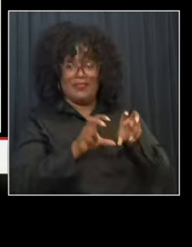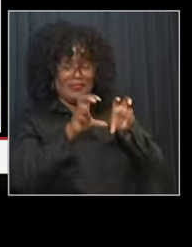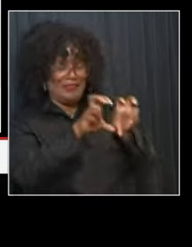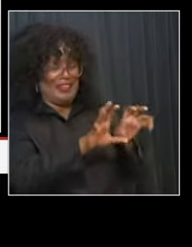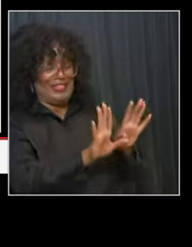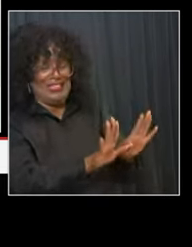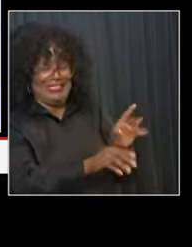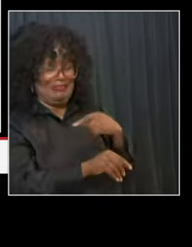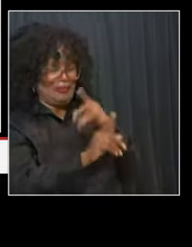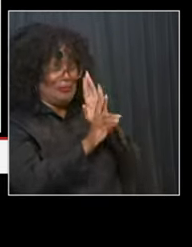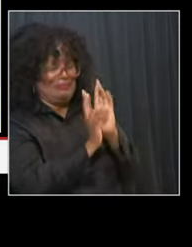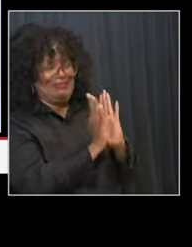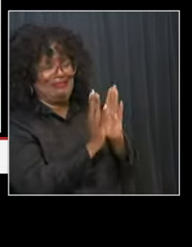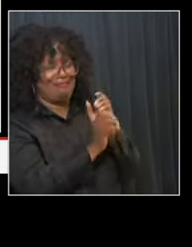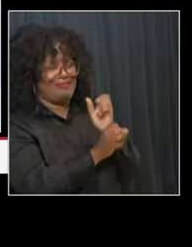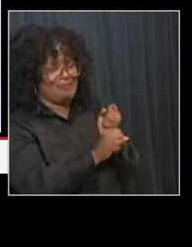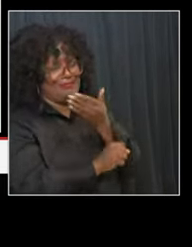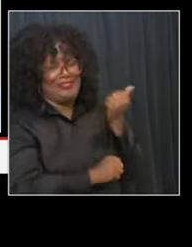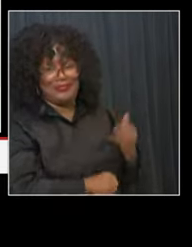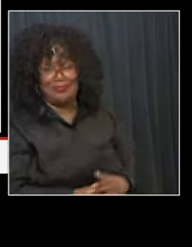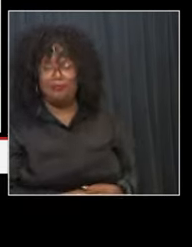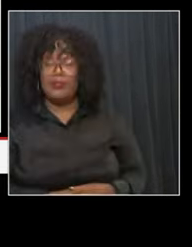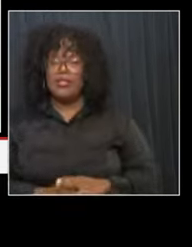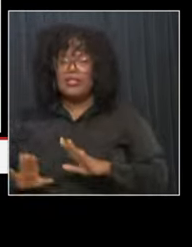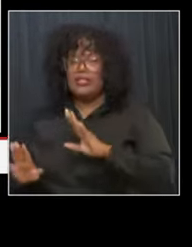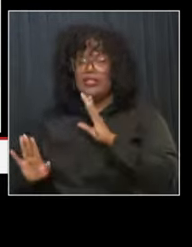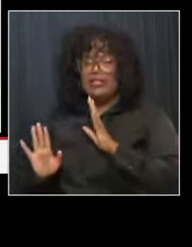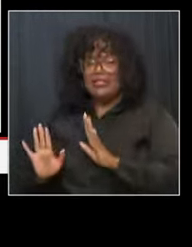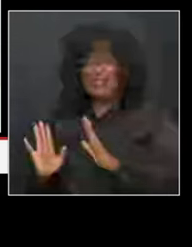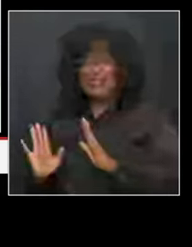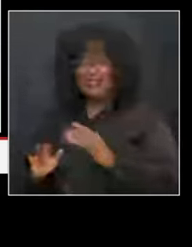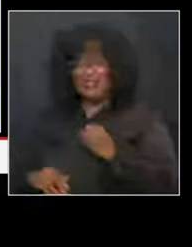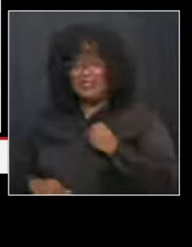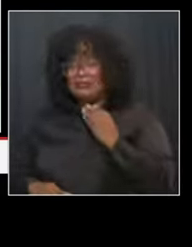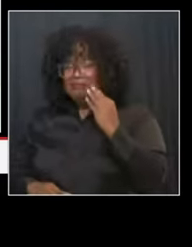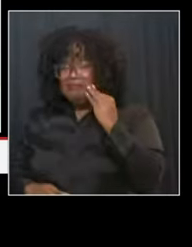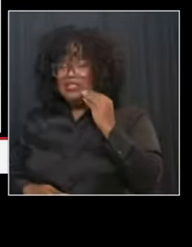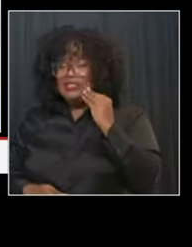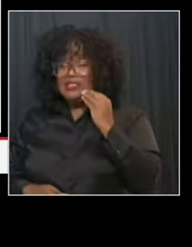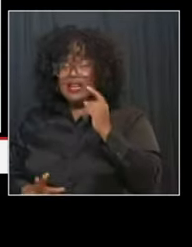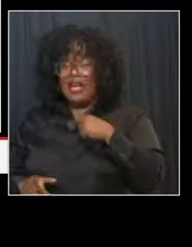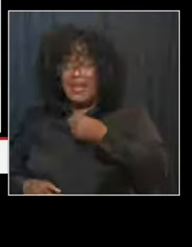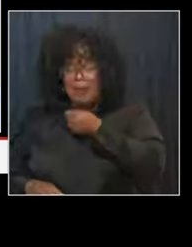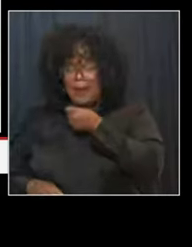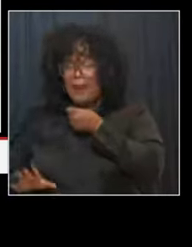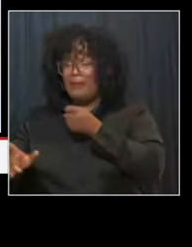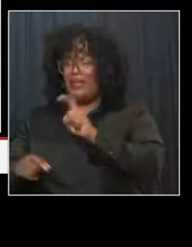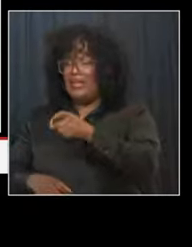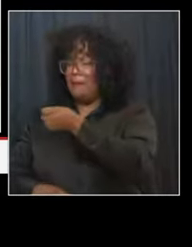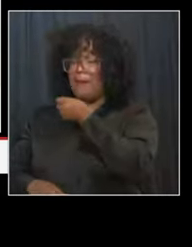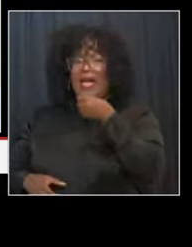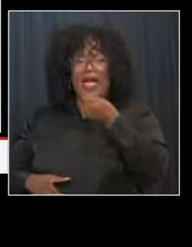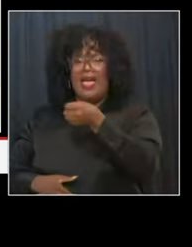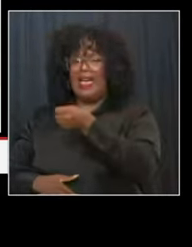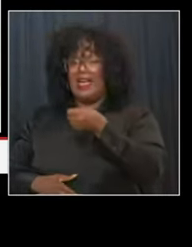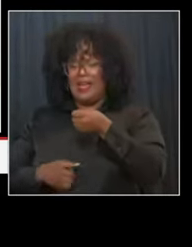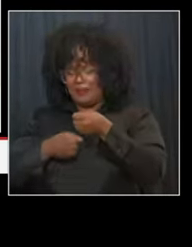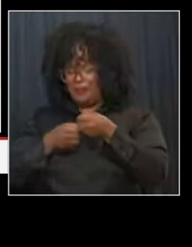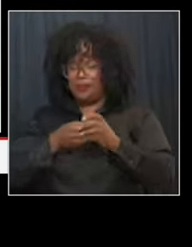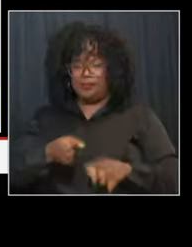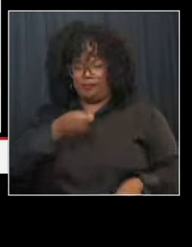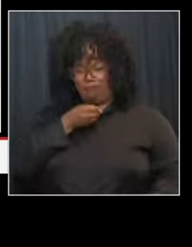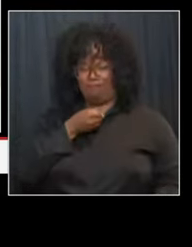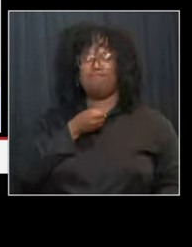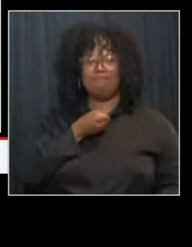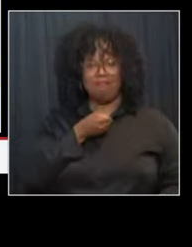But this is a challenging time for. I'm sorry. This is a